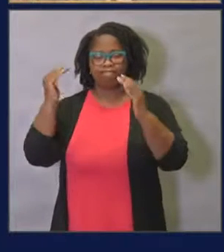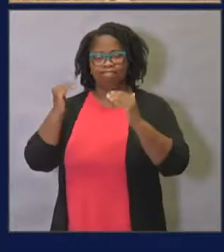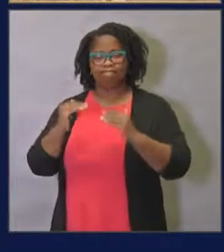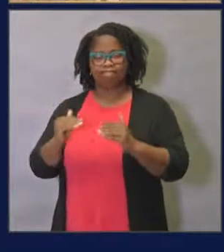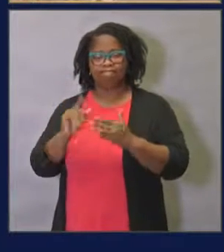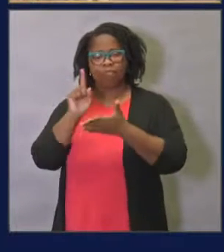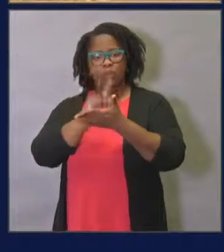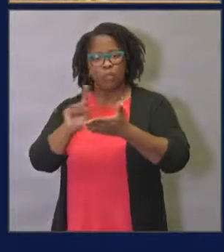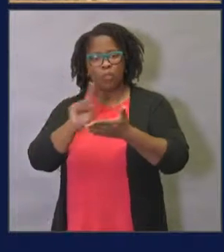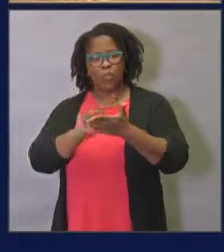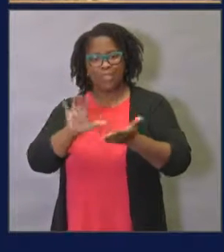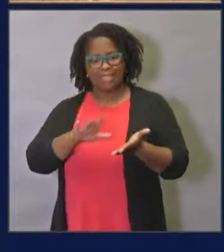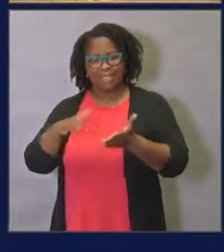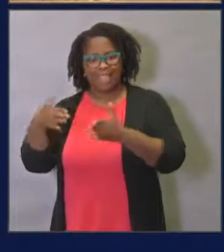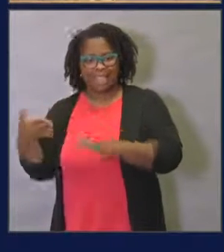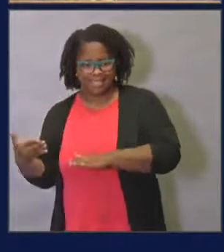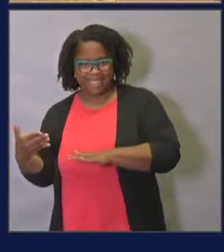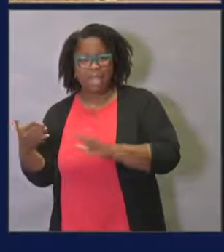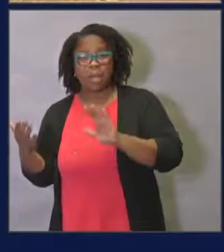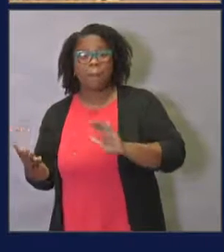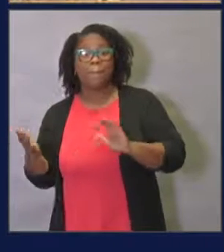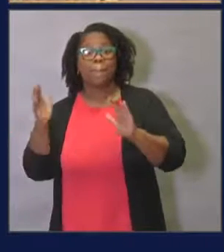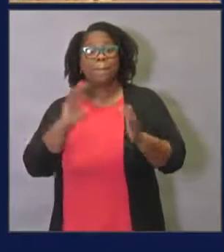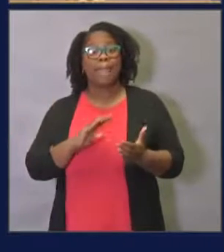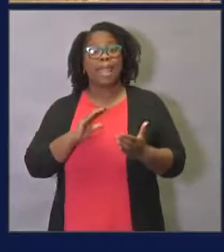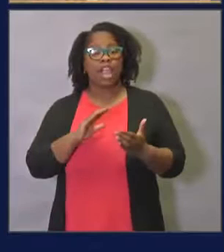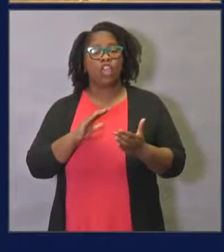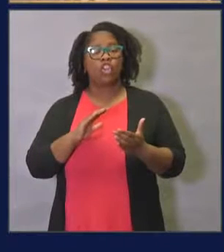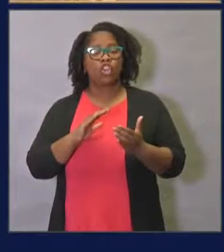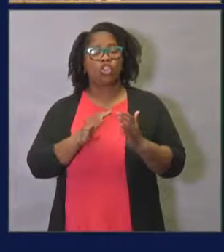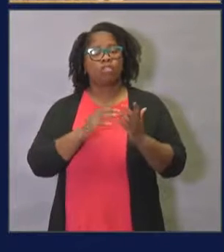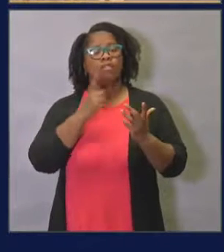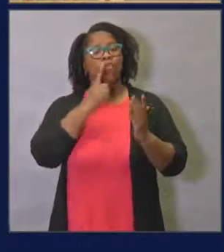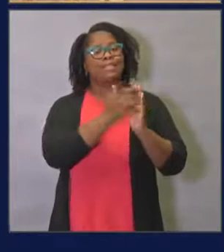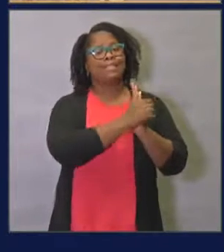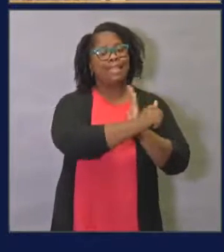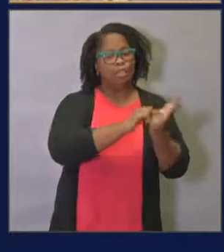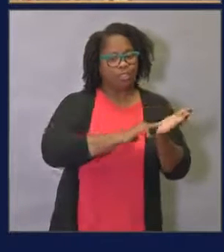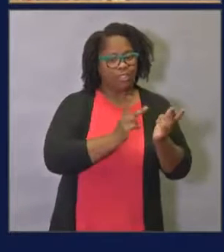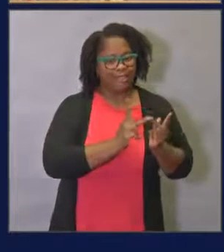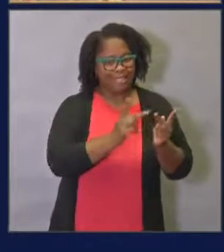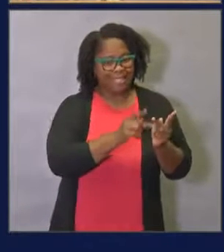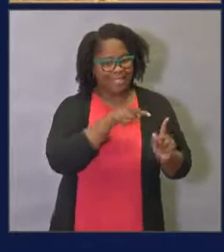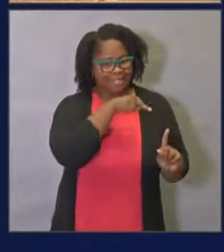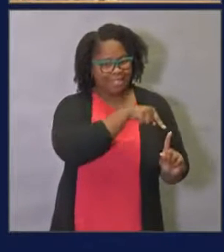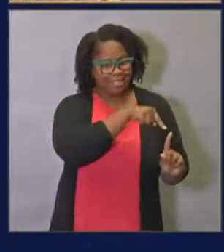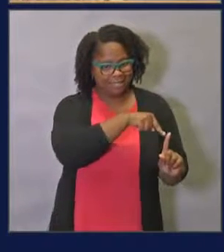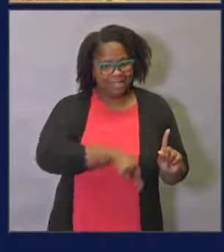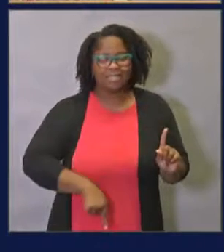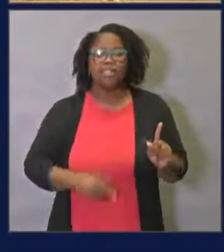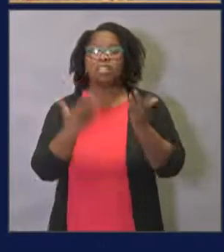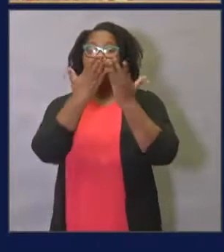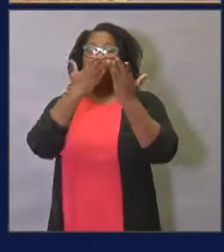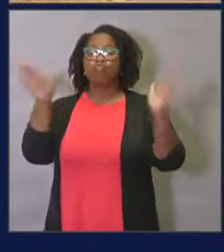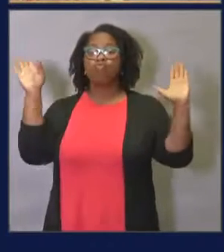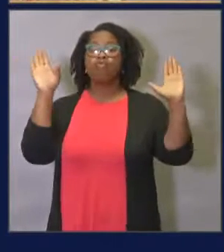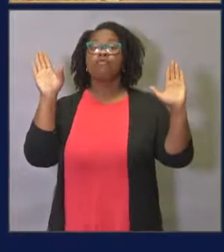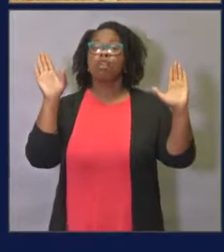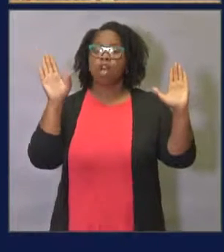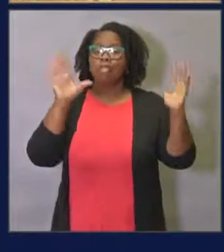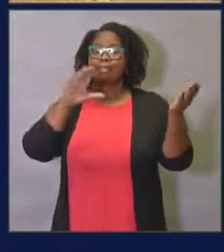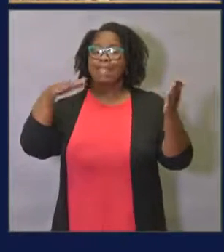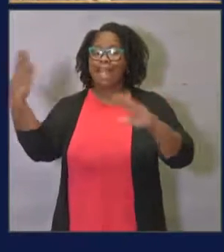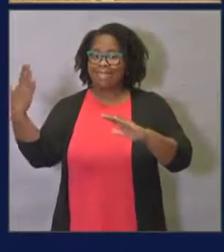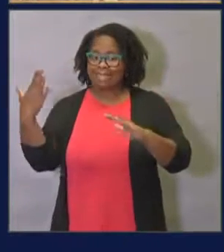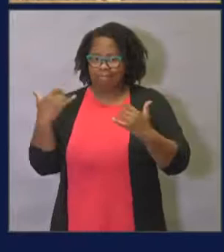of deaths compared with our weekly number of deaths just at our skilled nursing facilities. For overall deaths, we're now experiencing, as